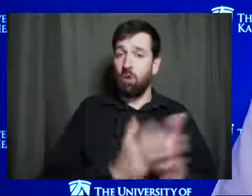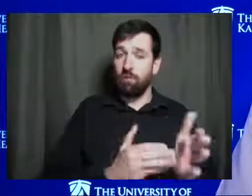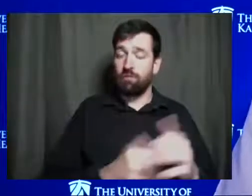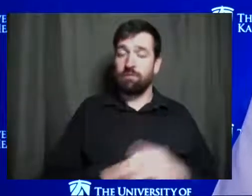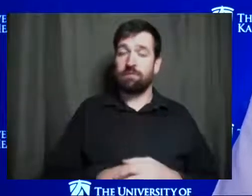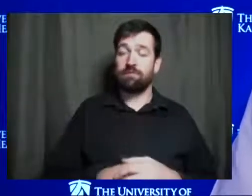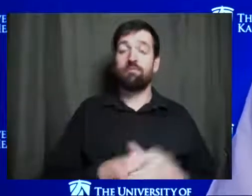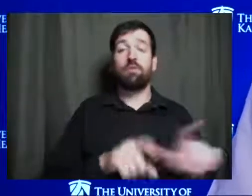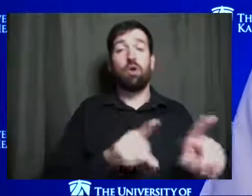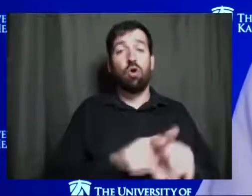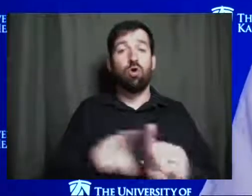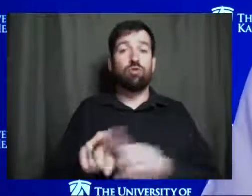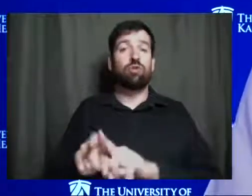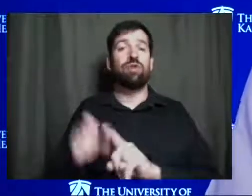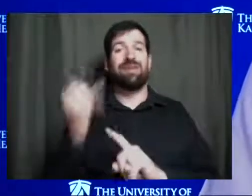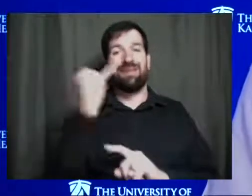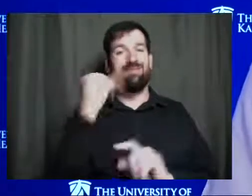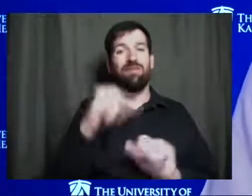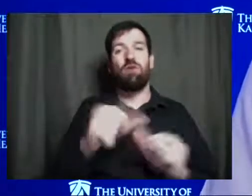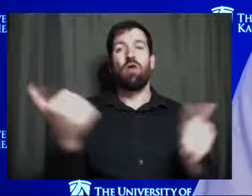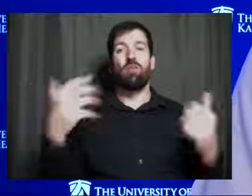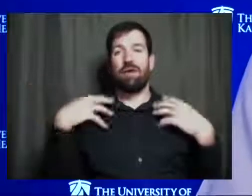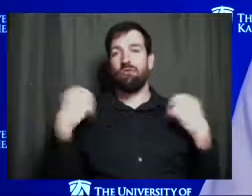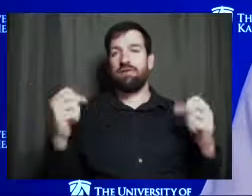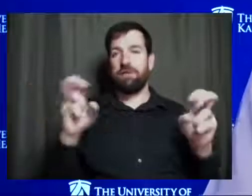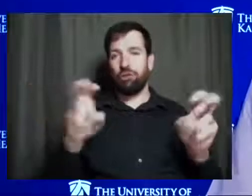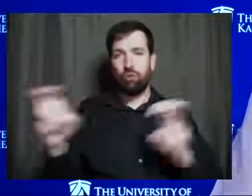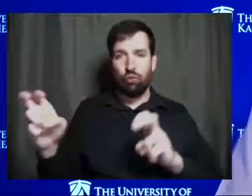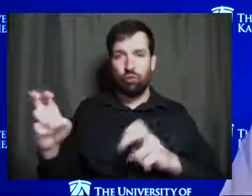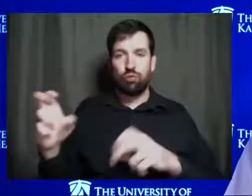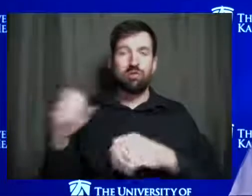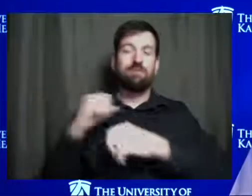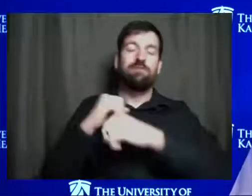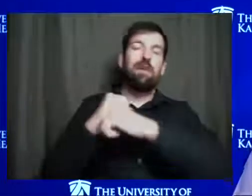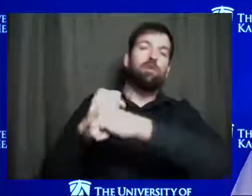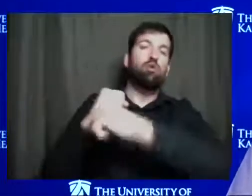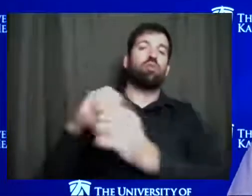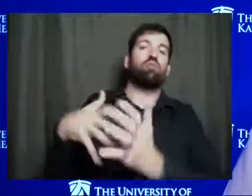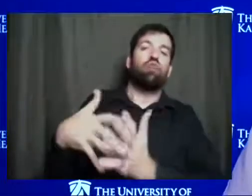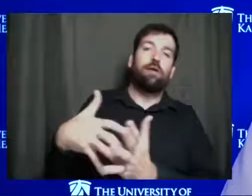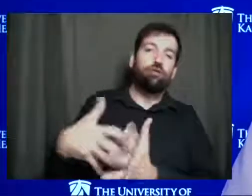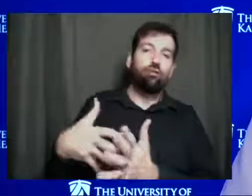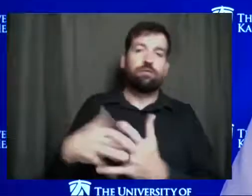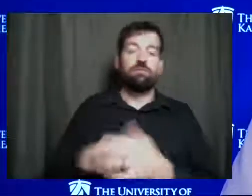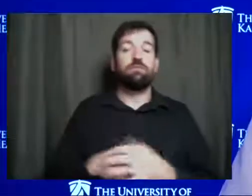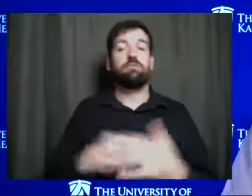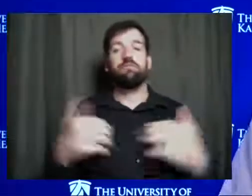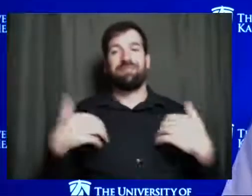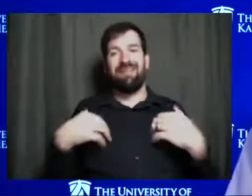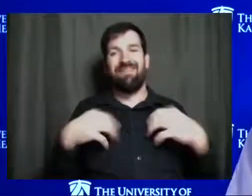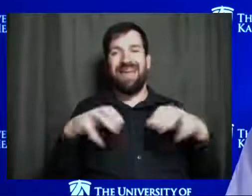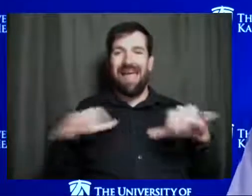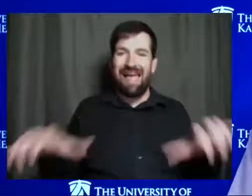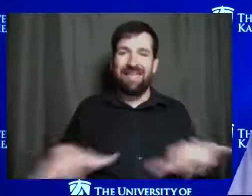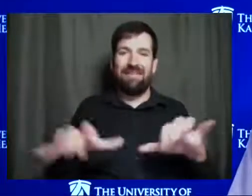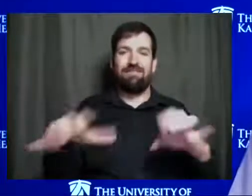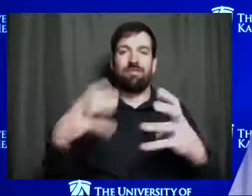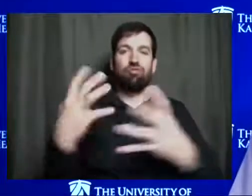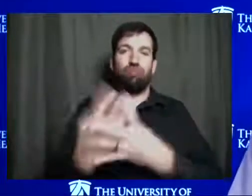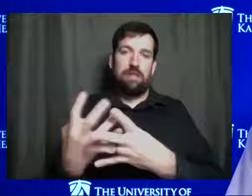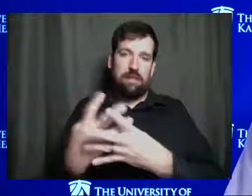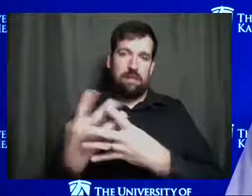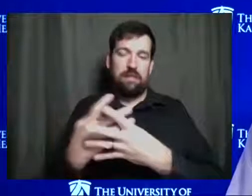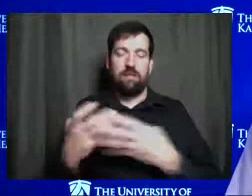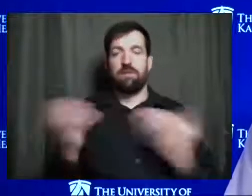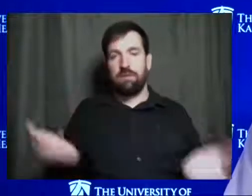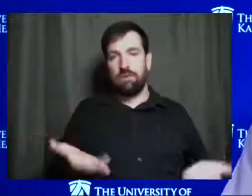as comorbid conditions, especially immunosuppression and things of that nature. We have this active screening process that we do here at the